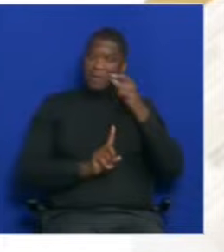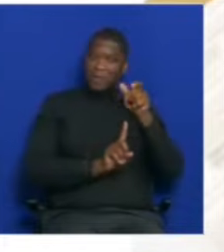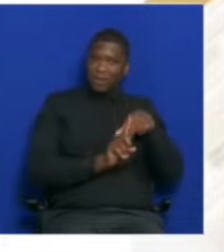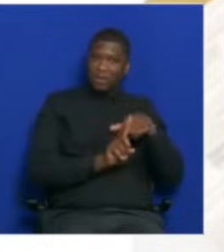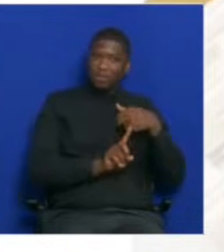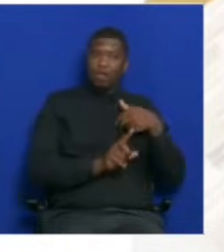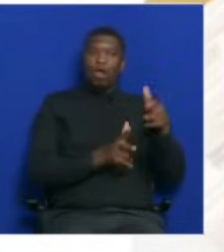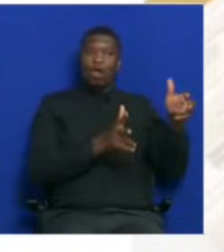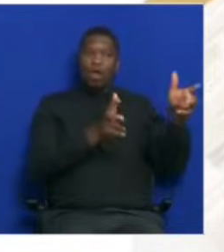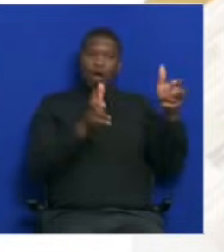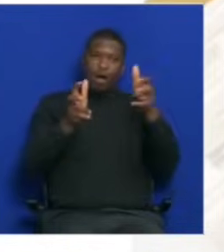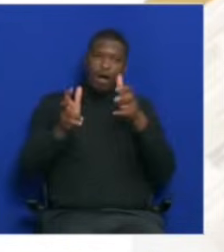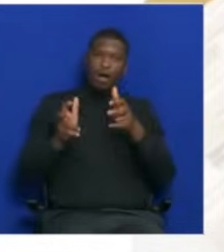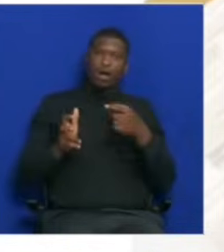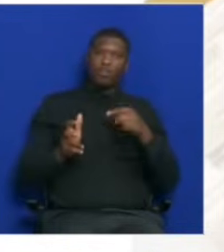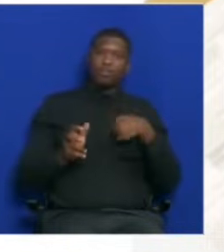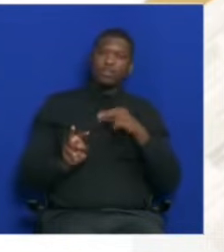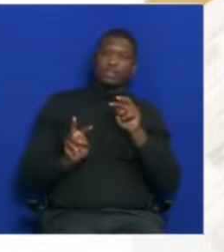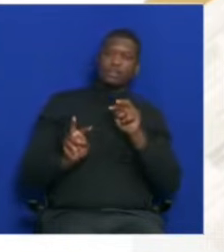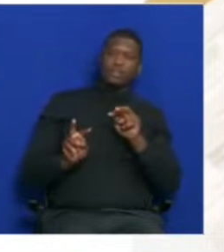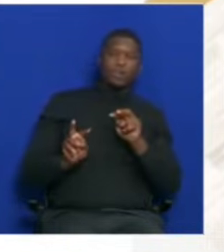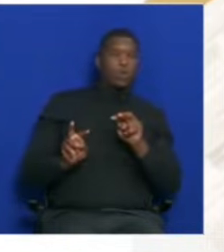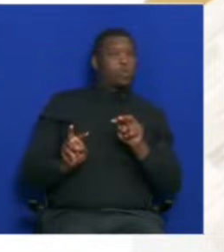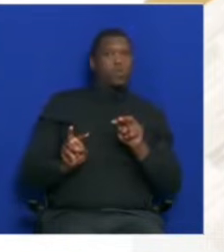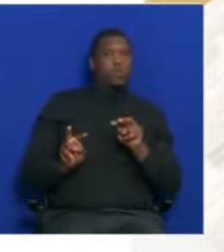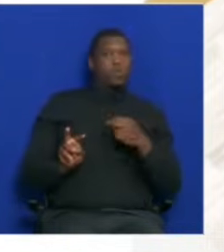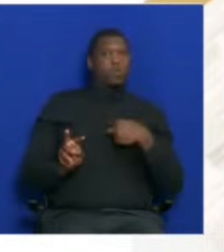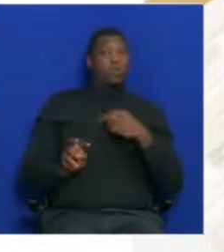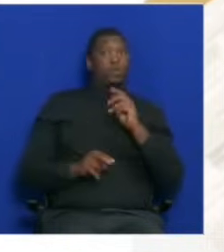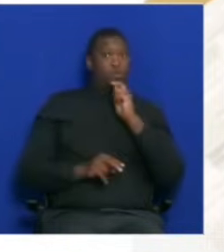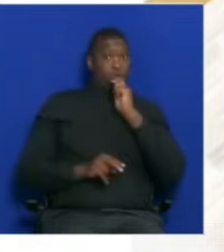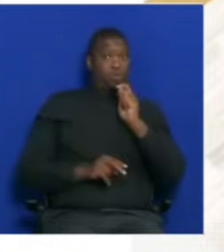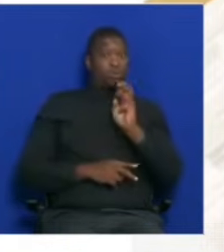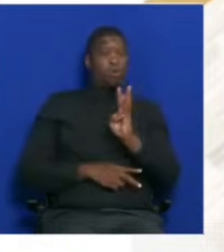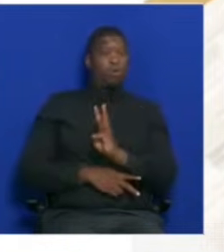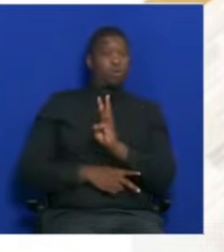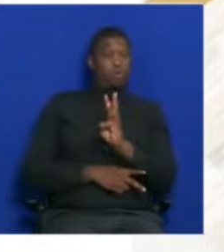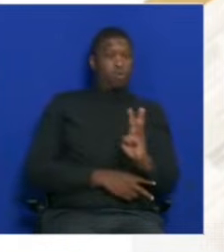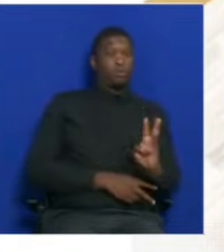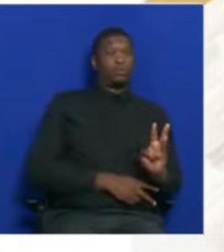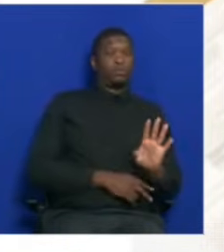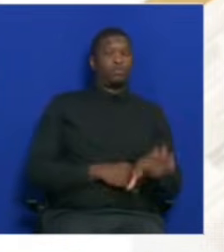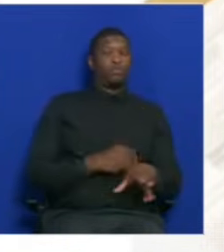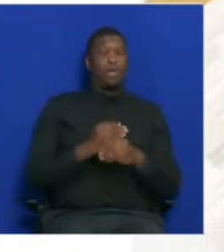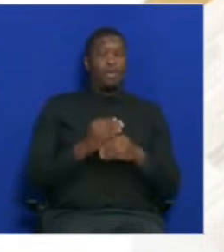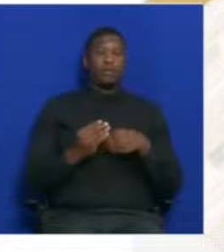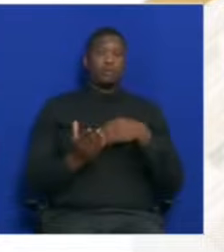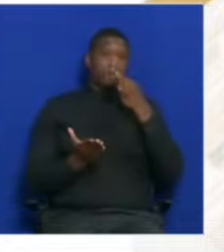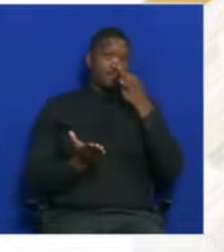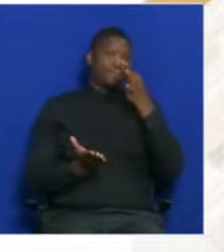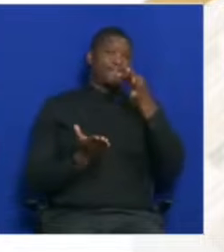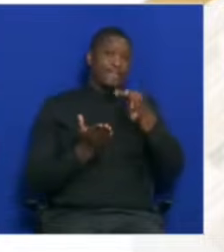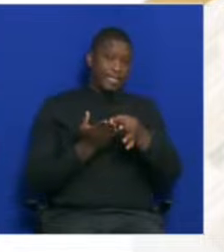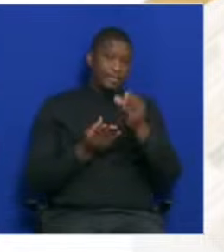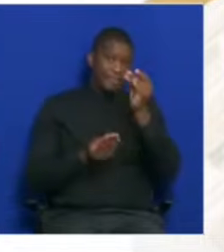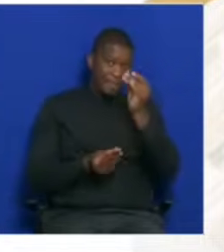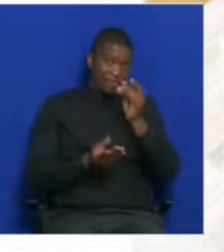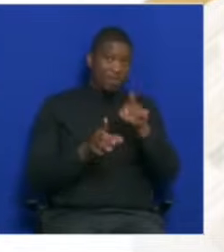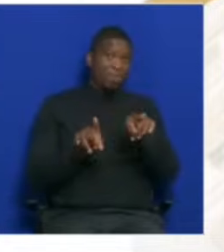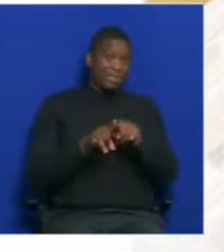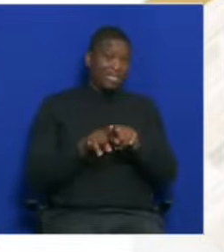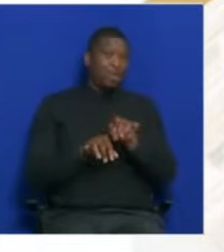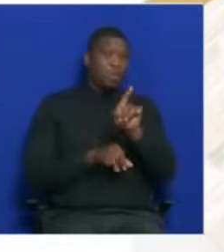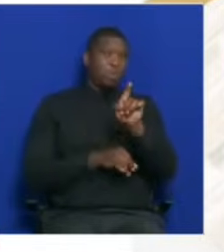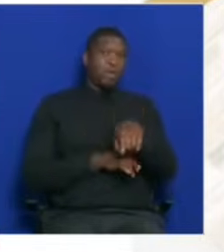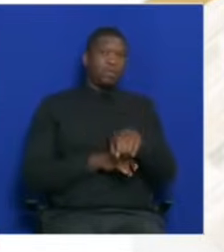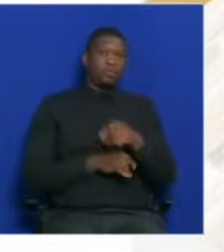I would be very cautious, and I think I would suggest you are too, being inside as head